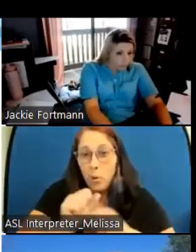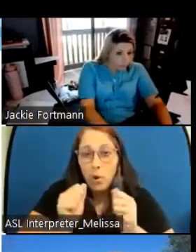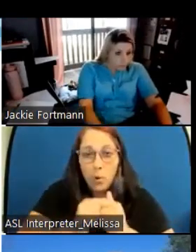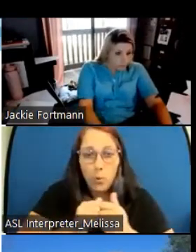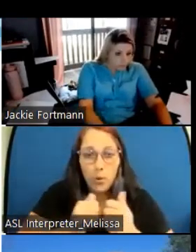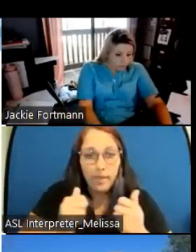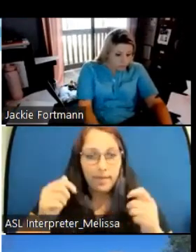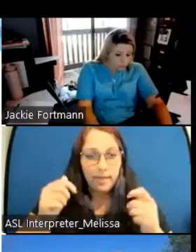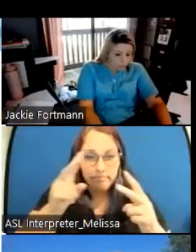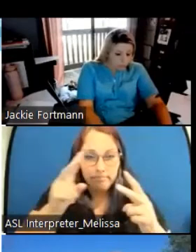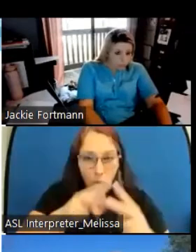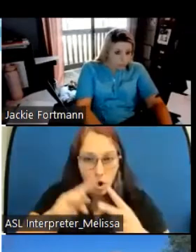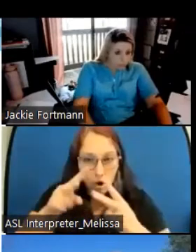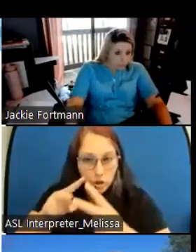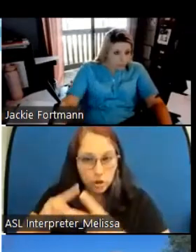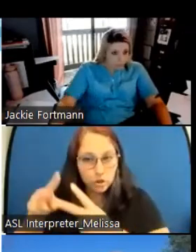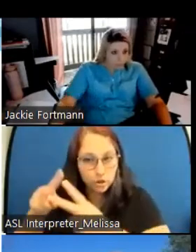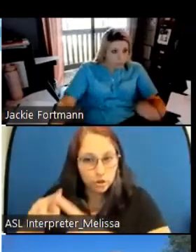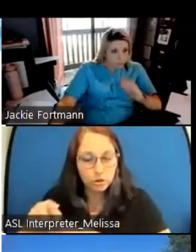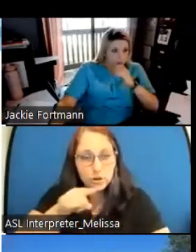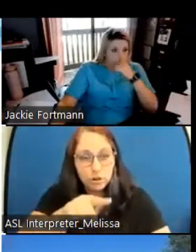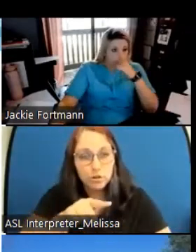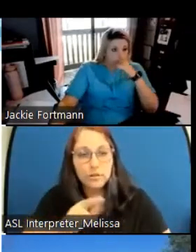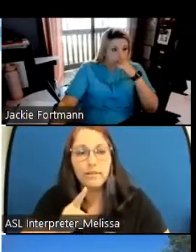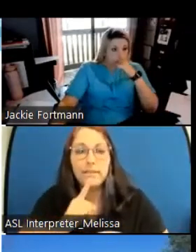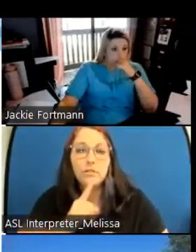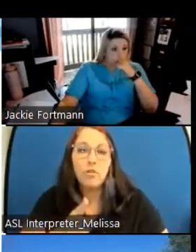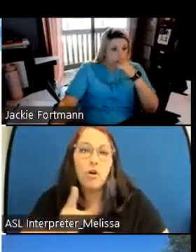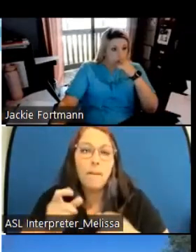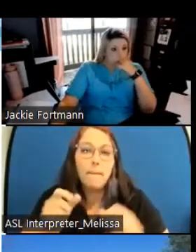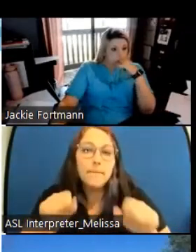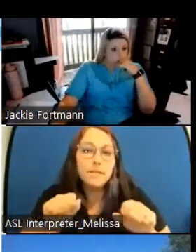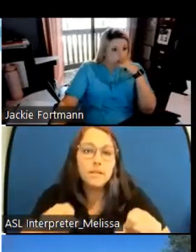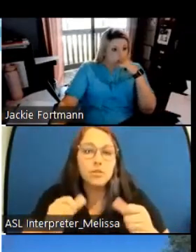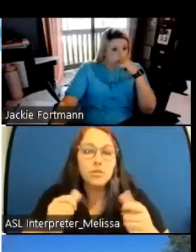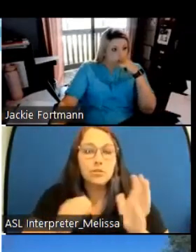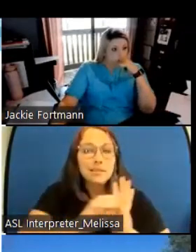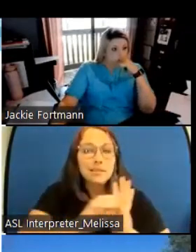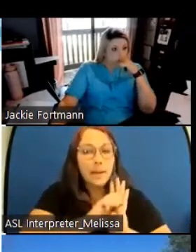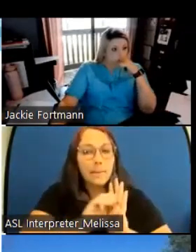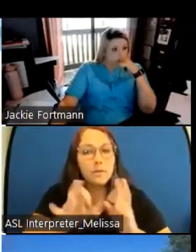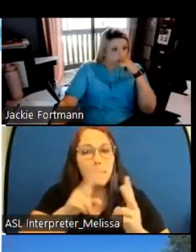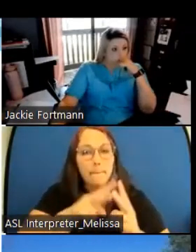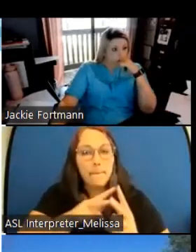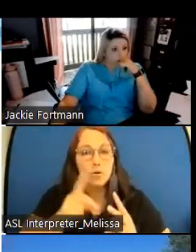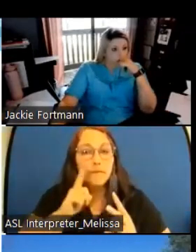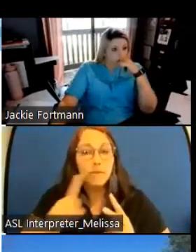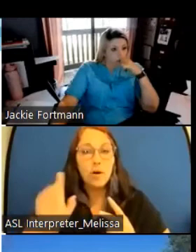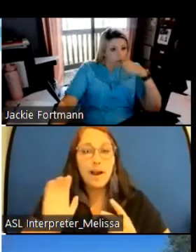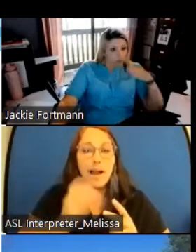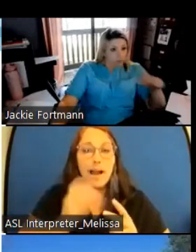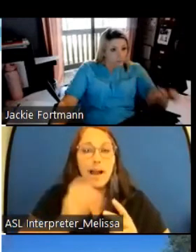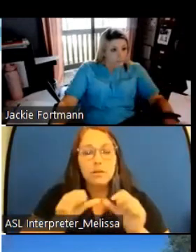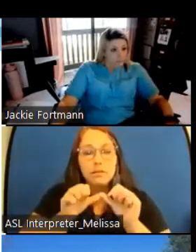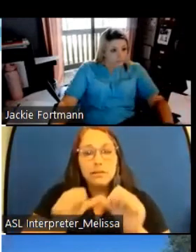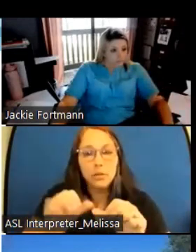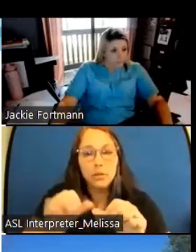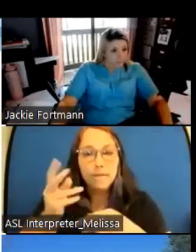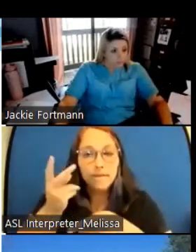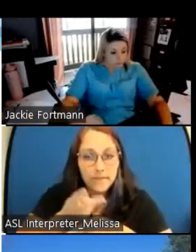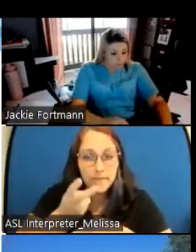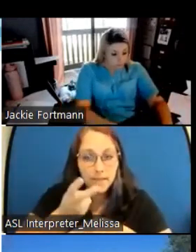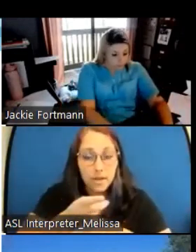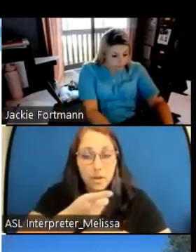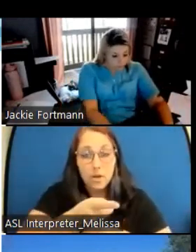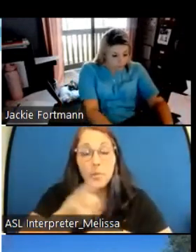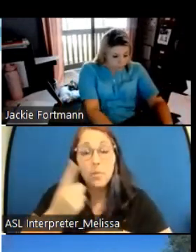list of potential examples of partners that we have in our Continuum of Care on the slide right here. But